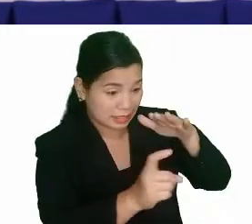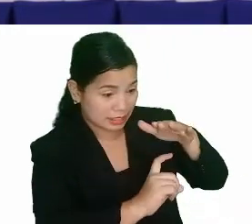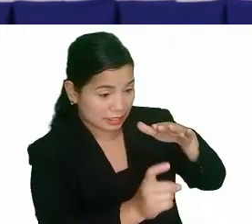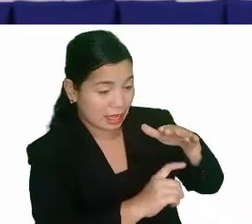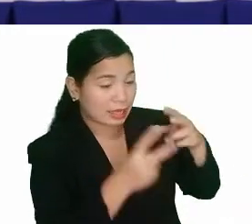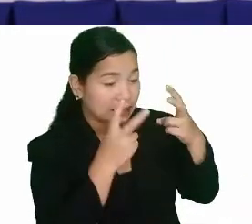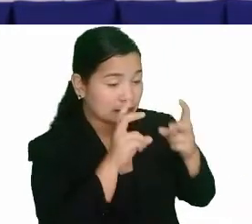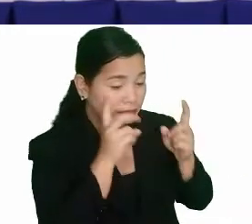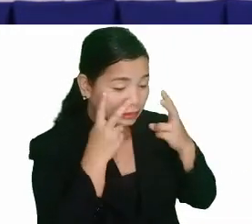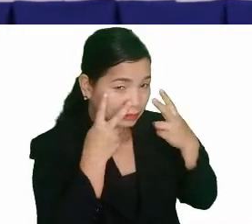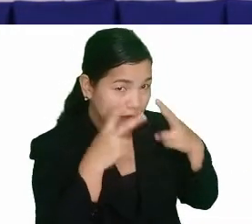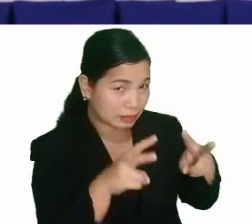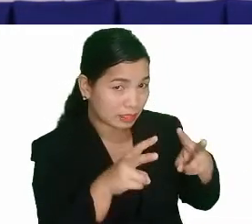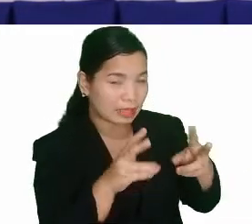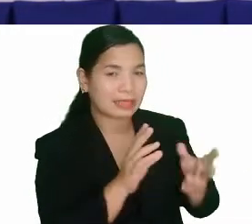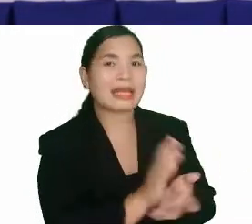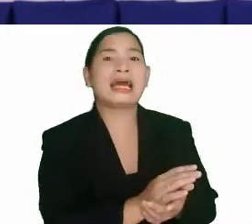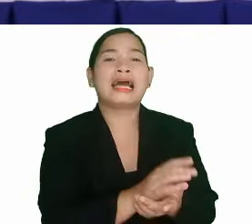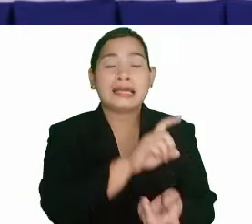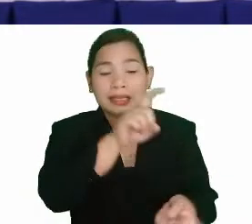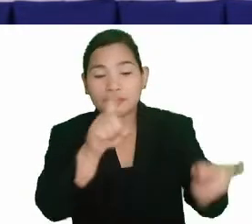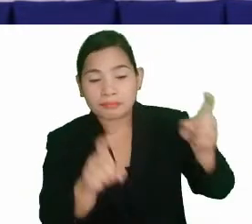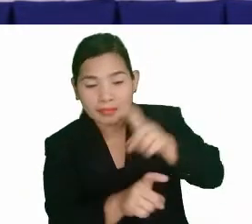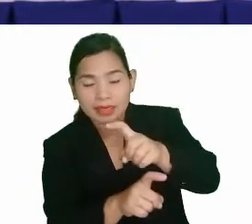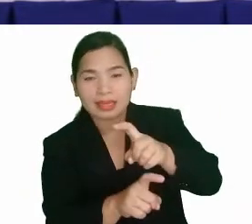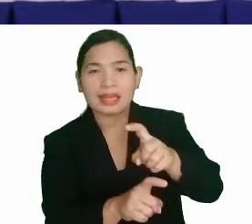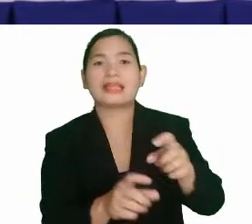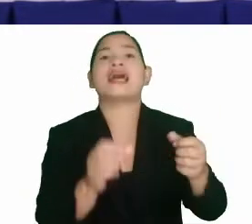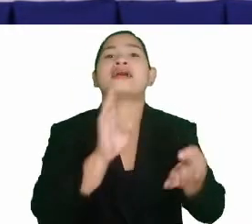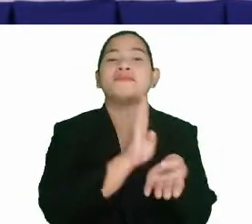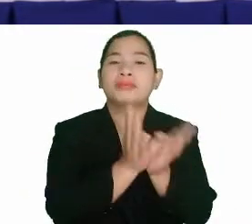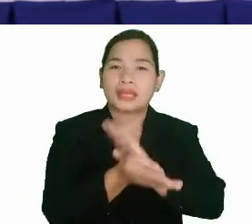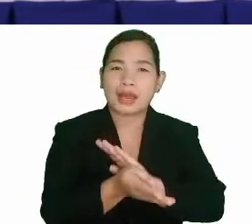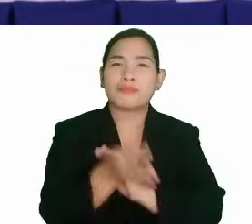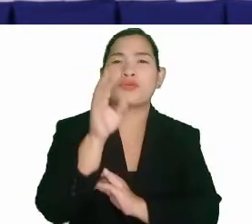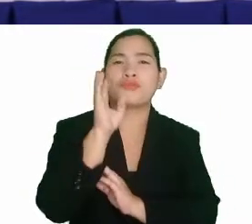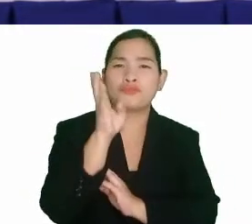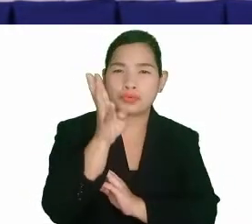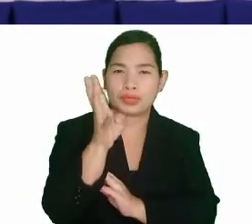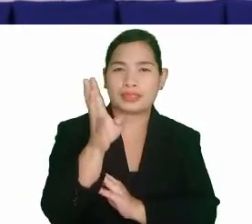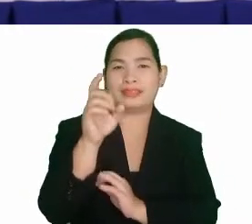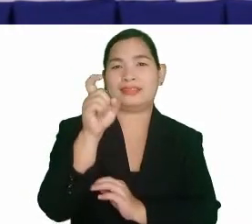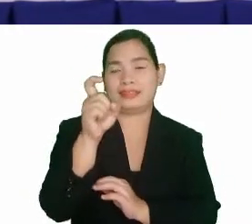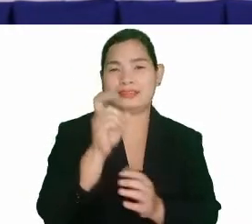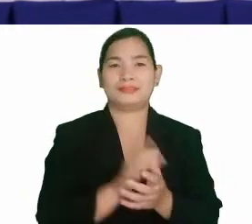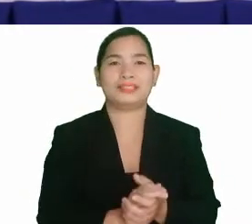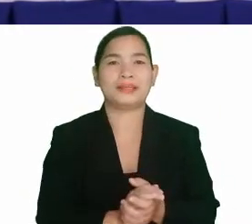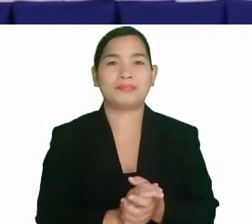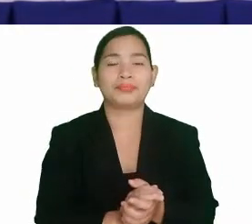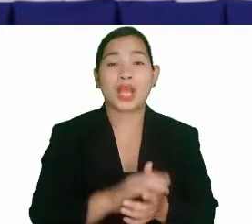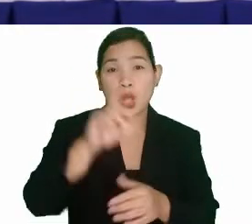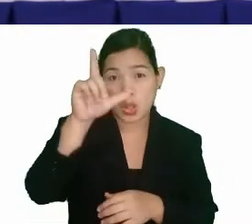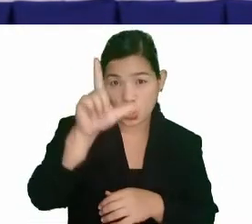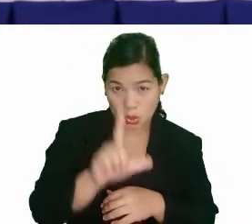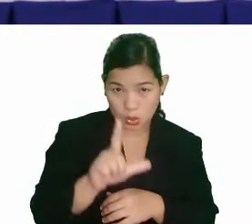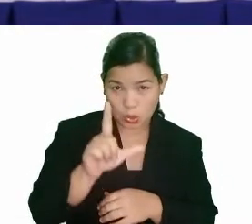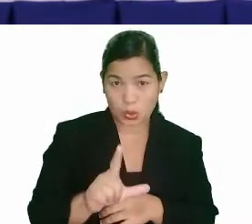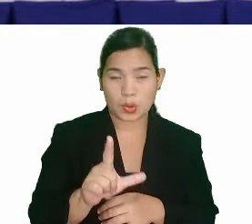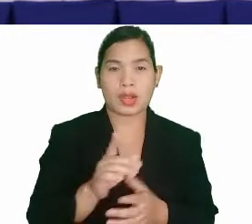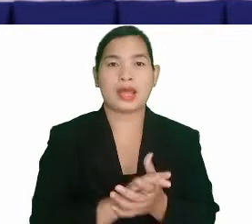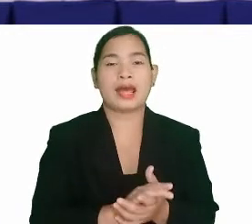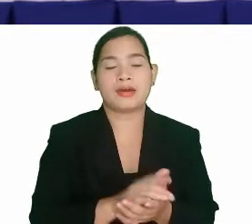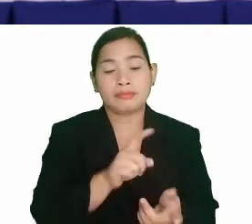is magnified 40 times. In low power view, the image is in inverted